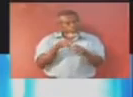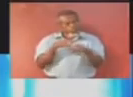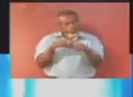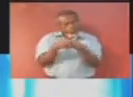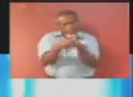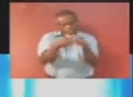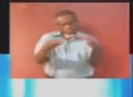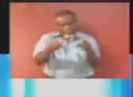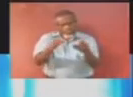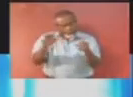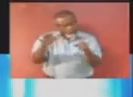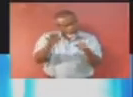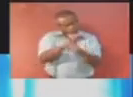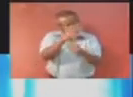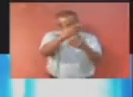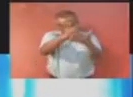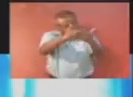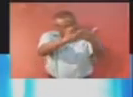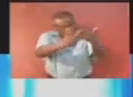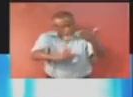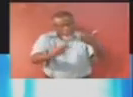have?